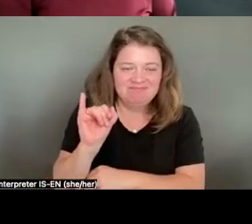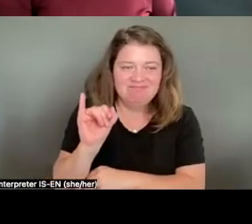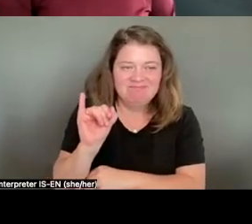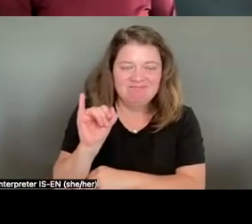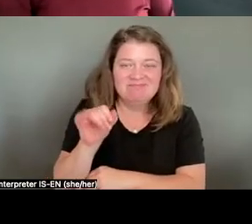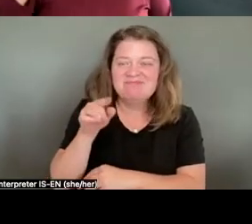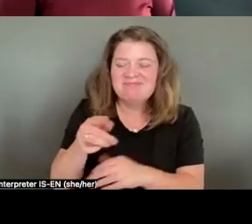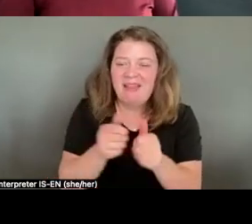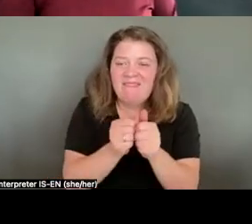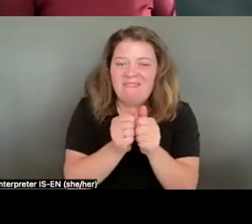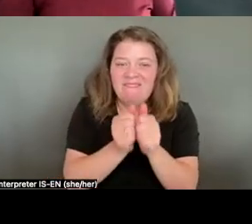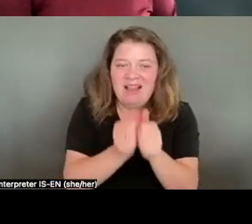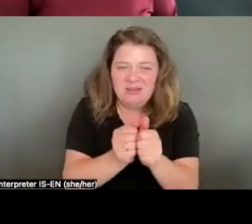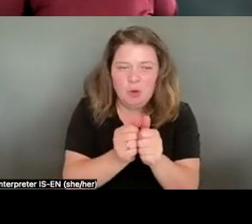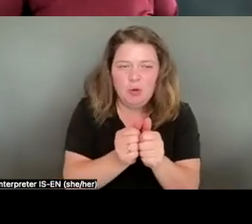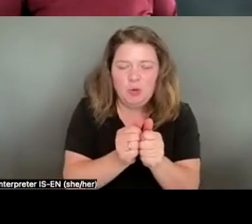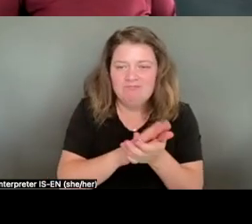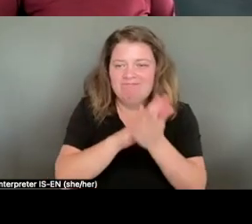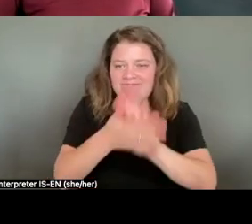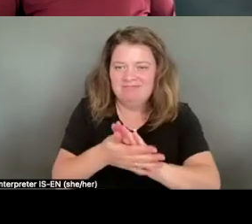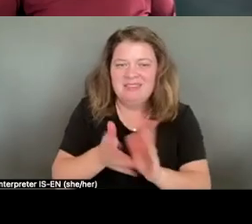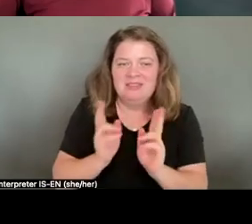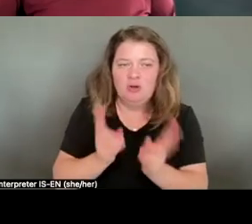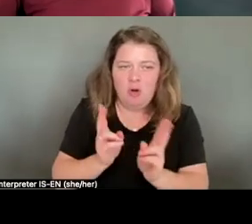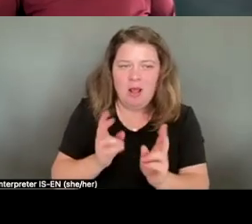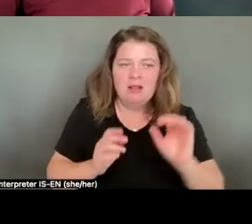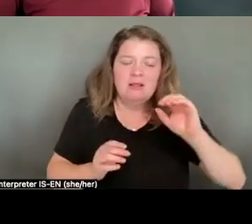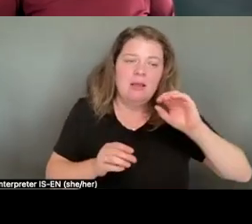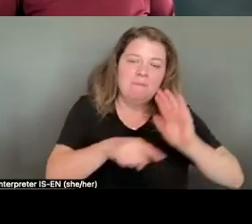normalized, fit between -1 and 1.